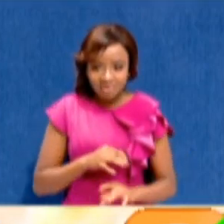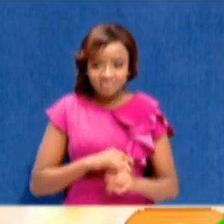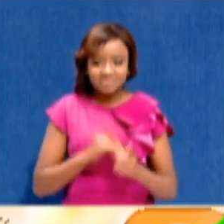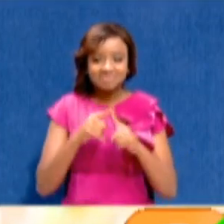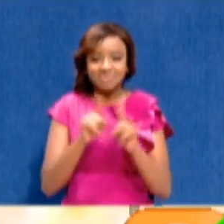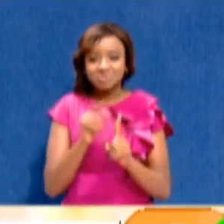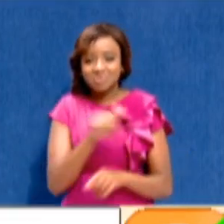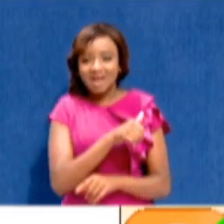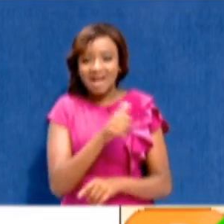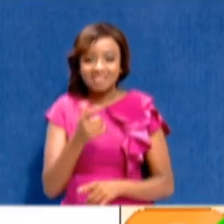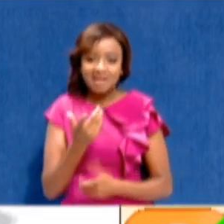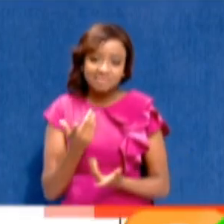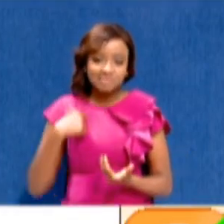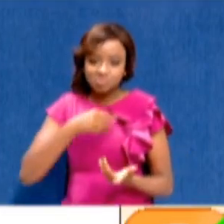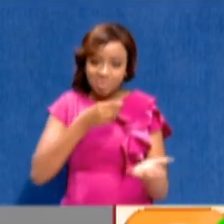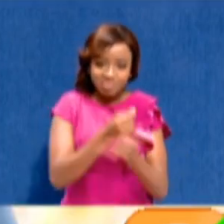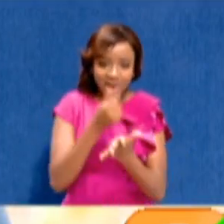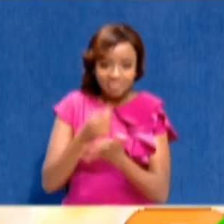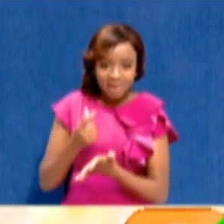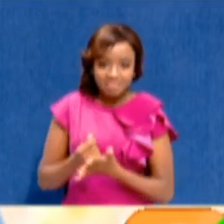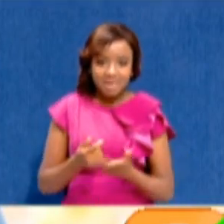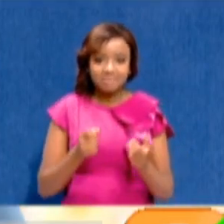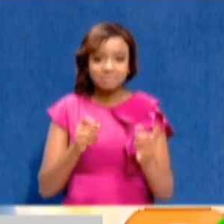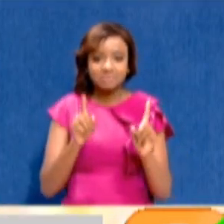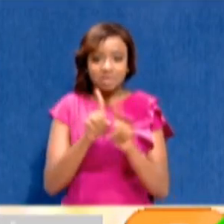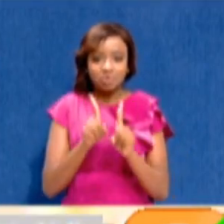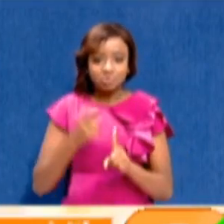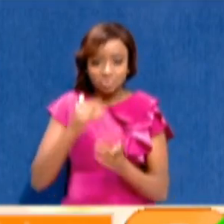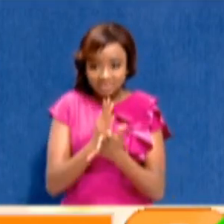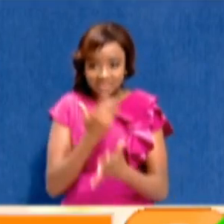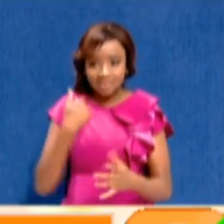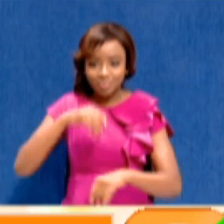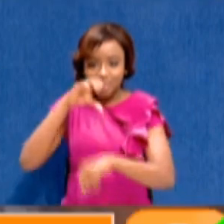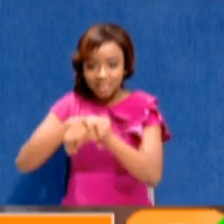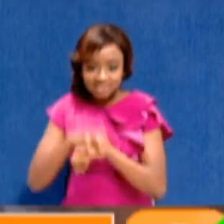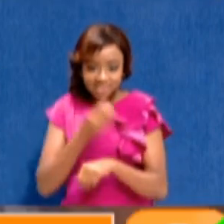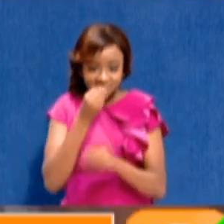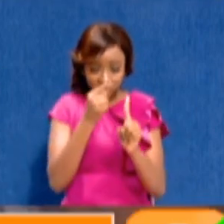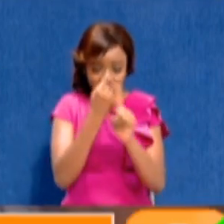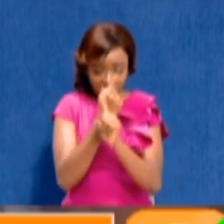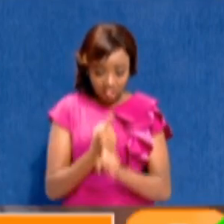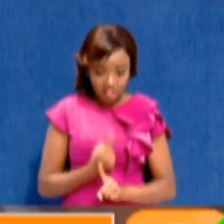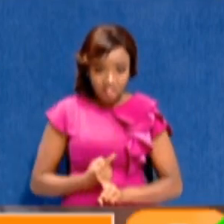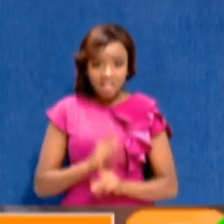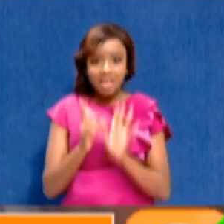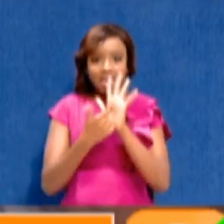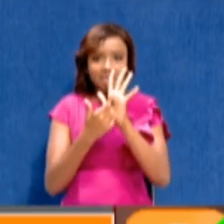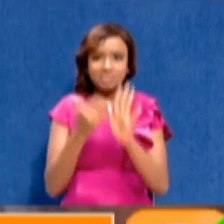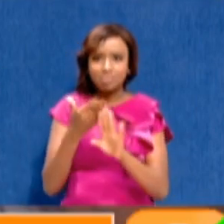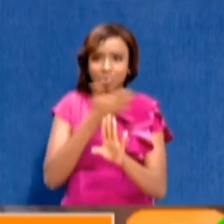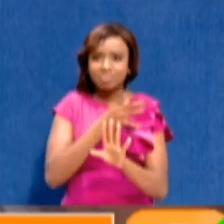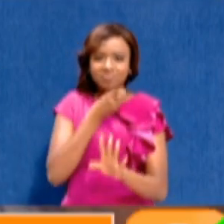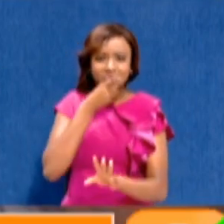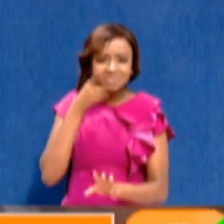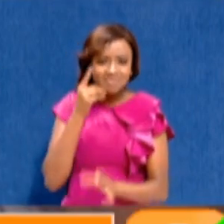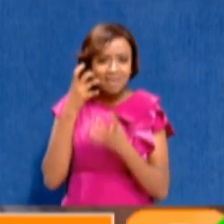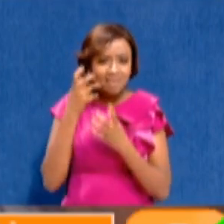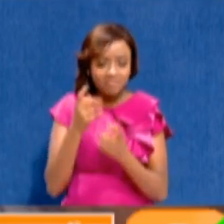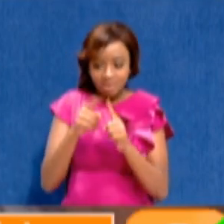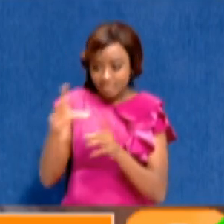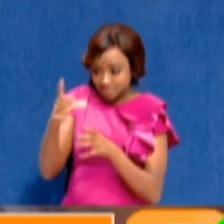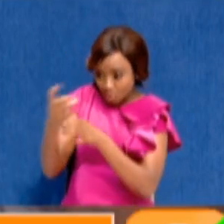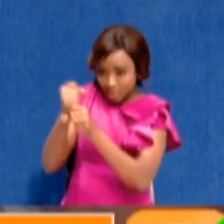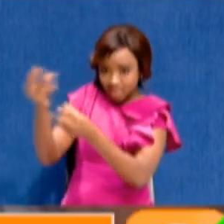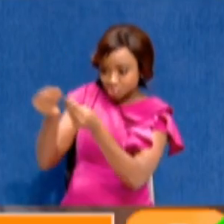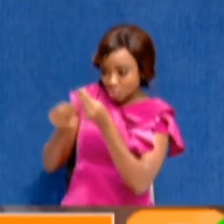Zingine tunaweza tumenunua, tumepata chakula zingine ya tofauti. Tawala ilikuwa imeingia,